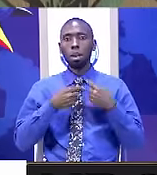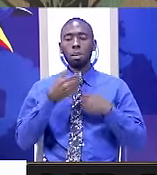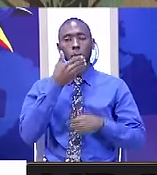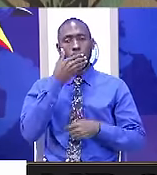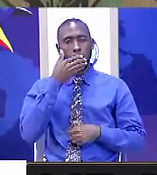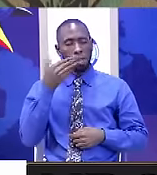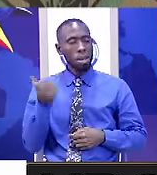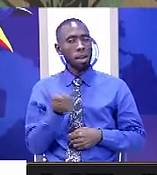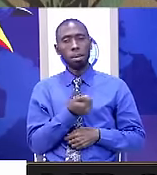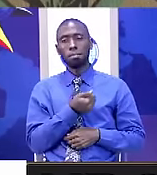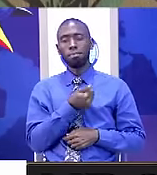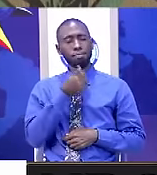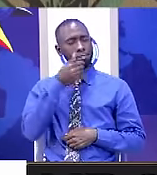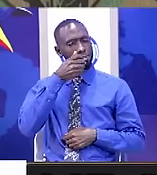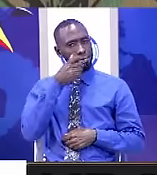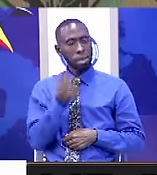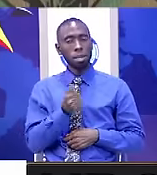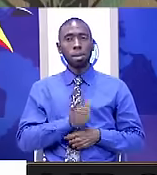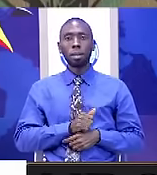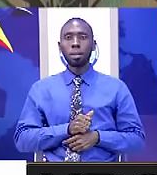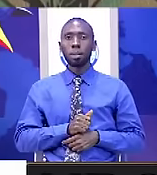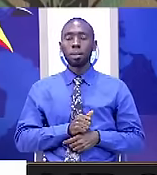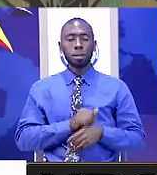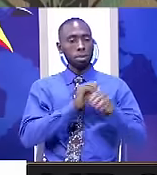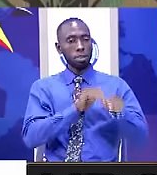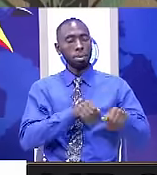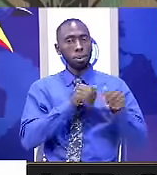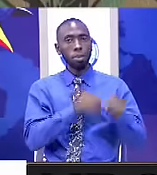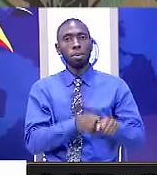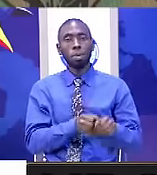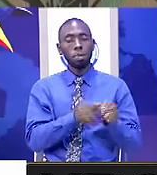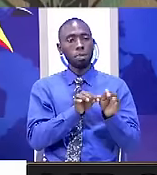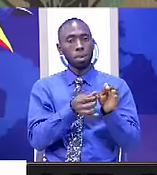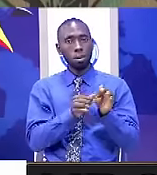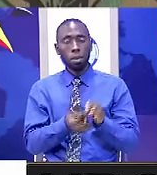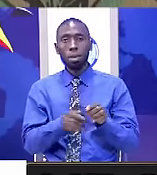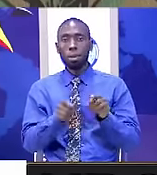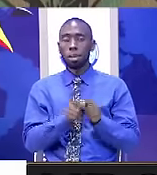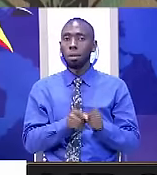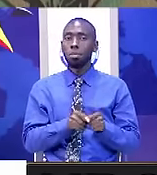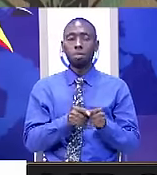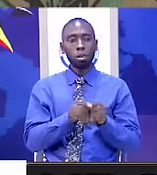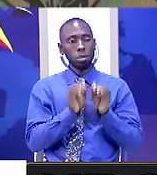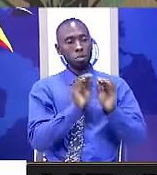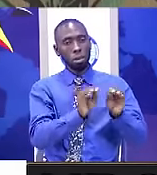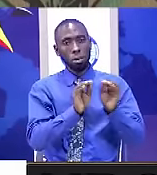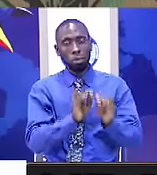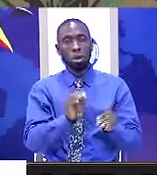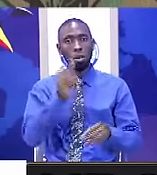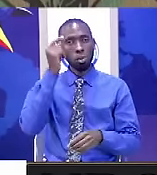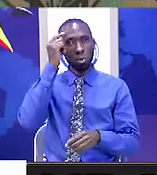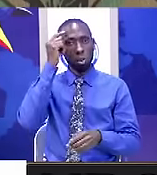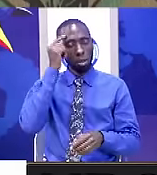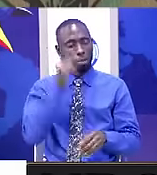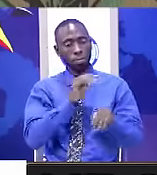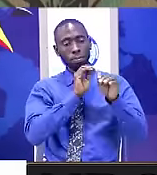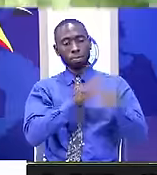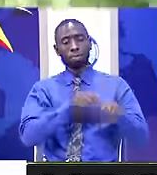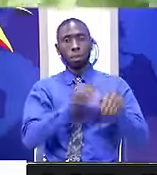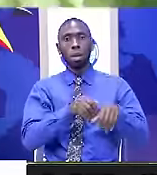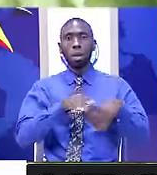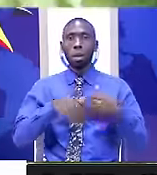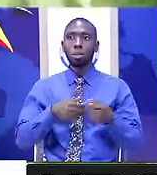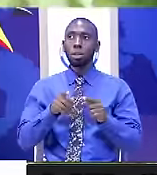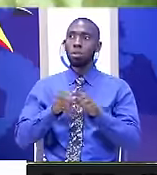need to equip them with knowledge on good agricultural practices. We need to give them fertilizers.